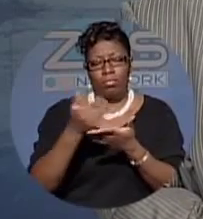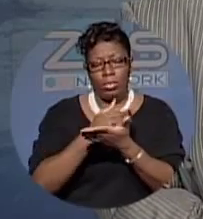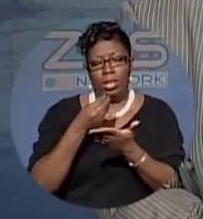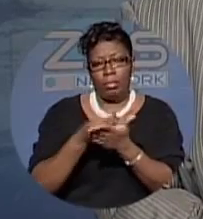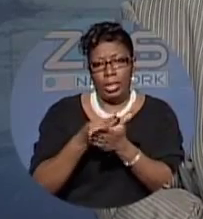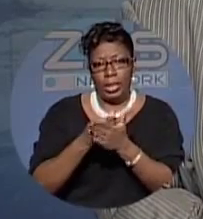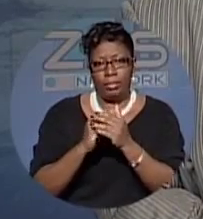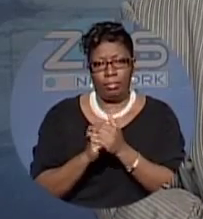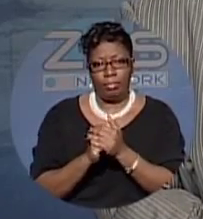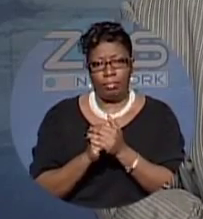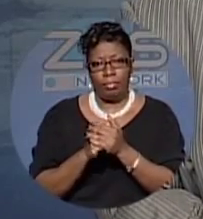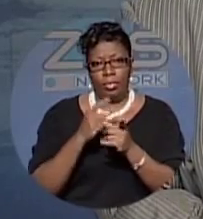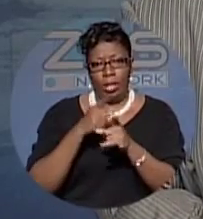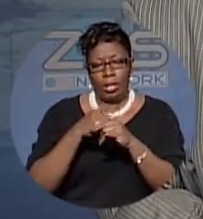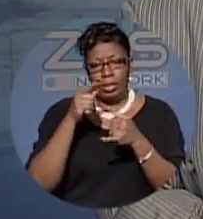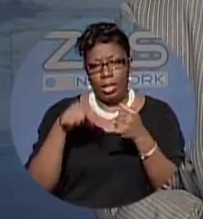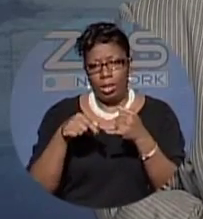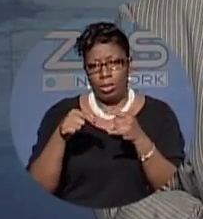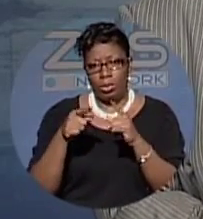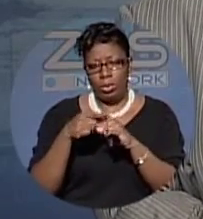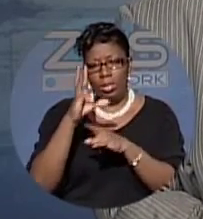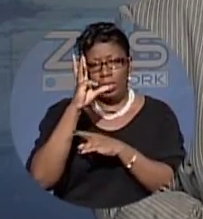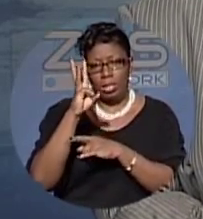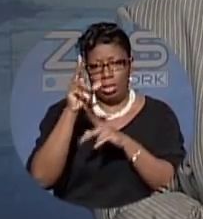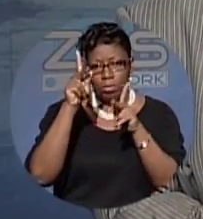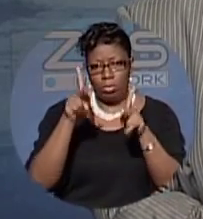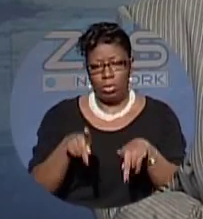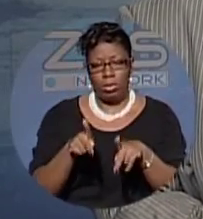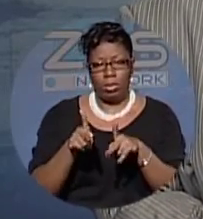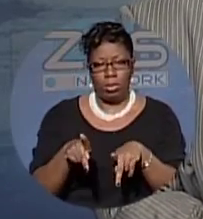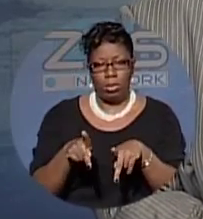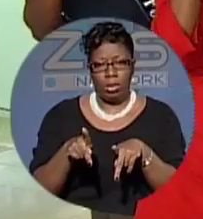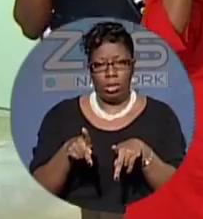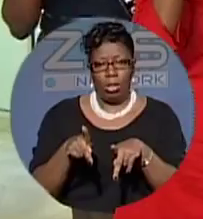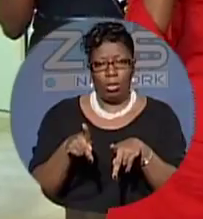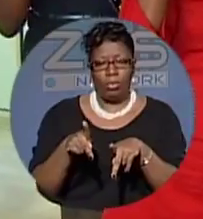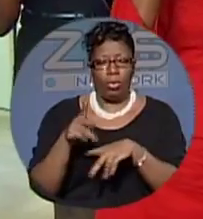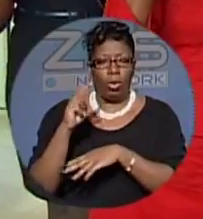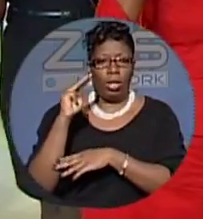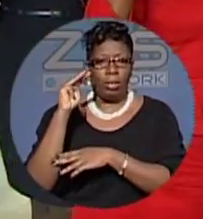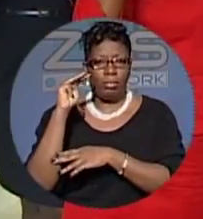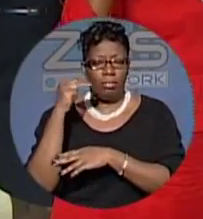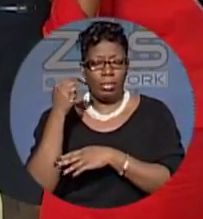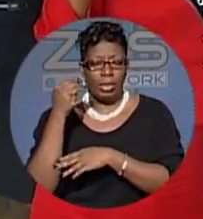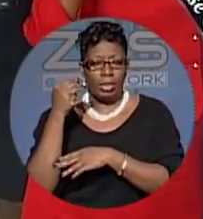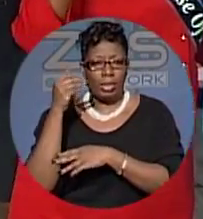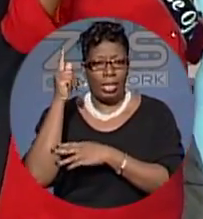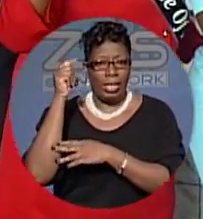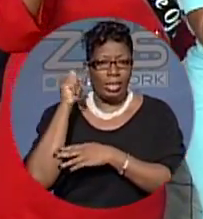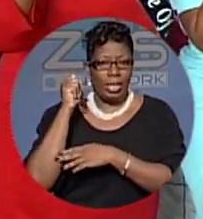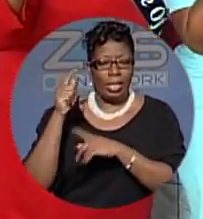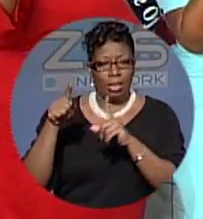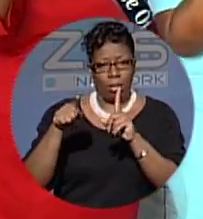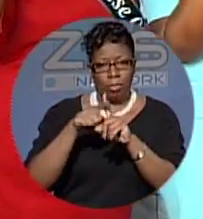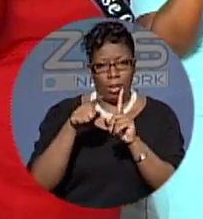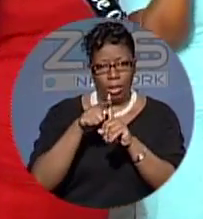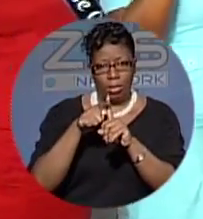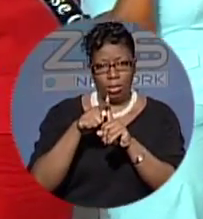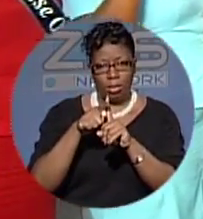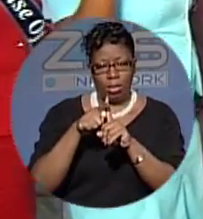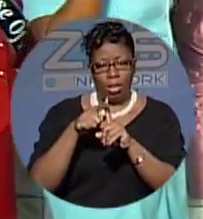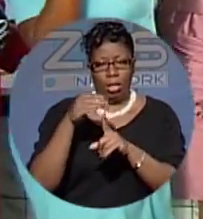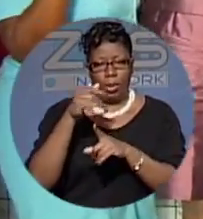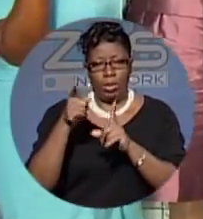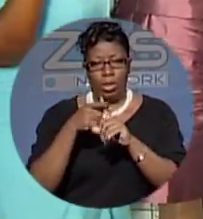Well, it's down to the wire this week as six contestants vie for the title of Miss Teen Plus Bahamas Caribbean. The contestants began their